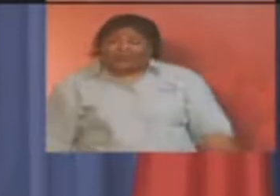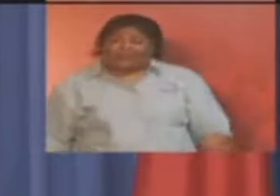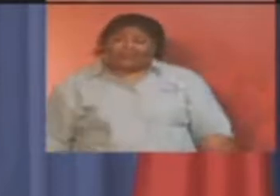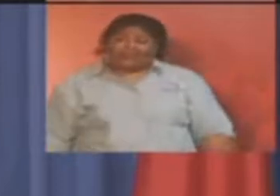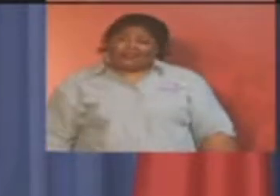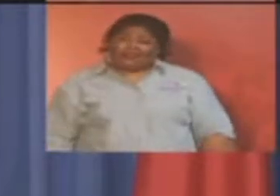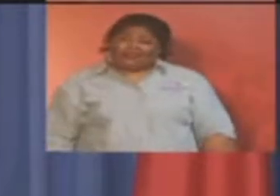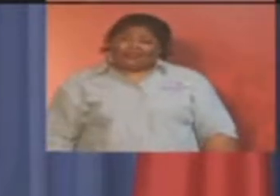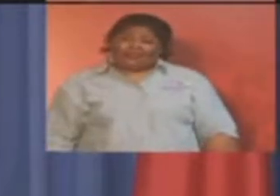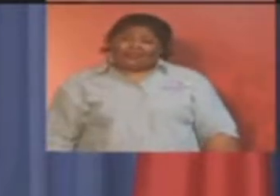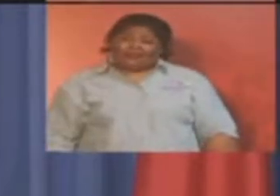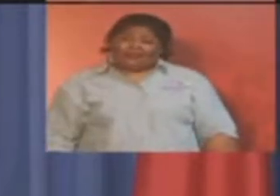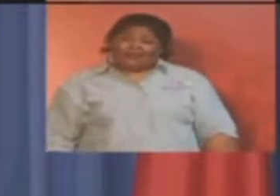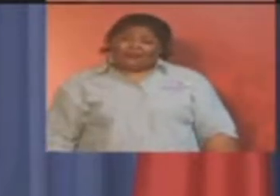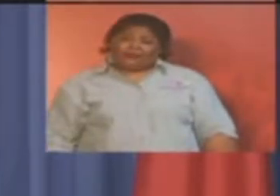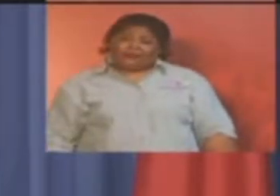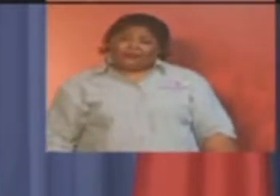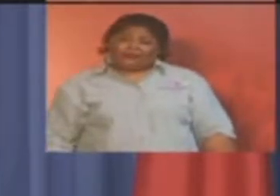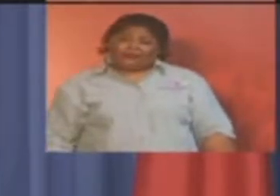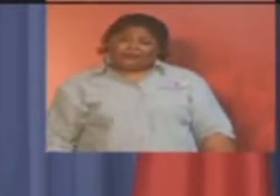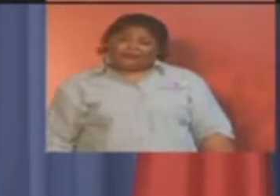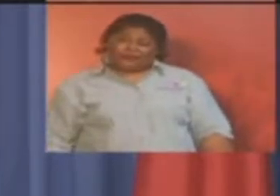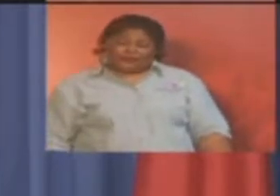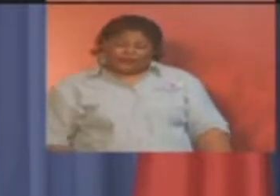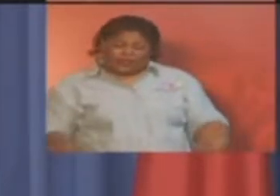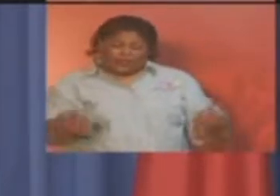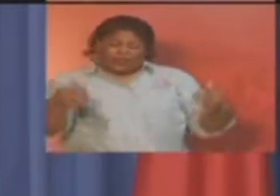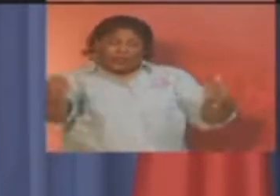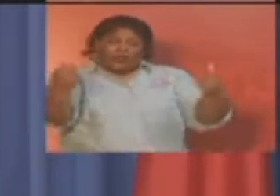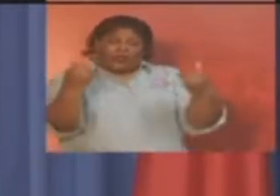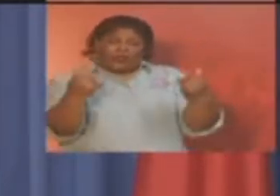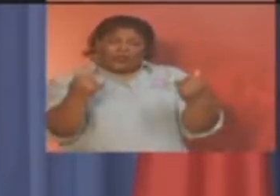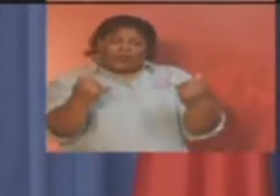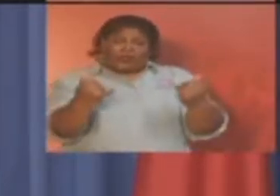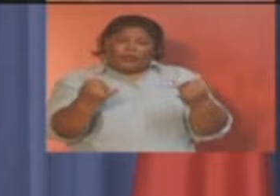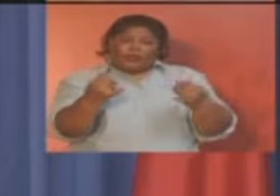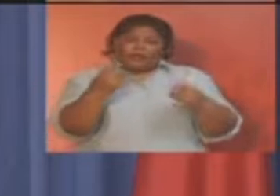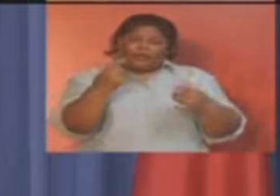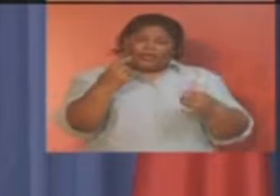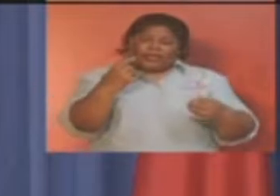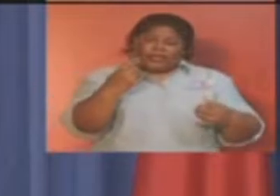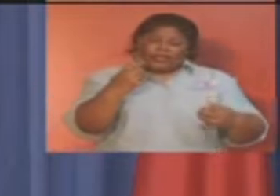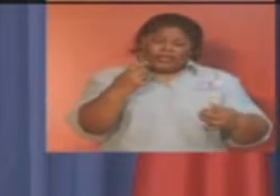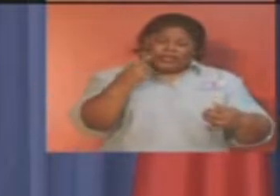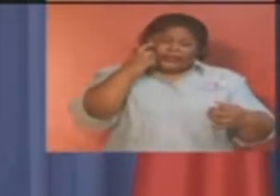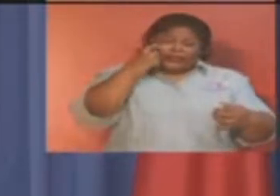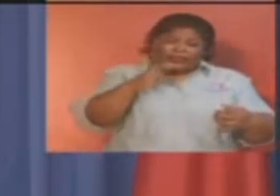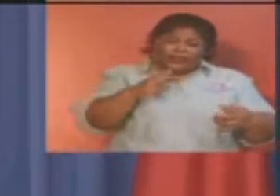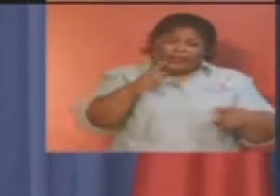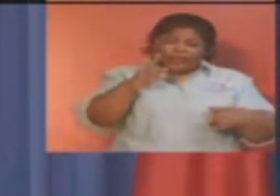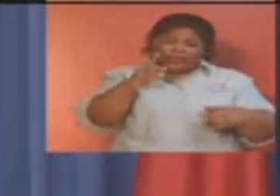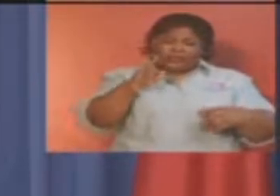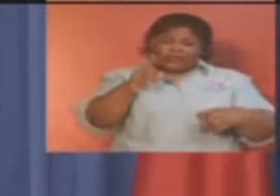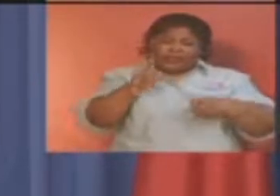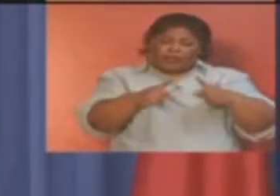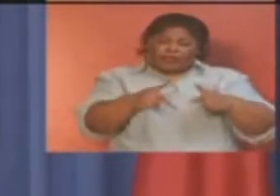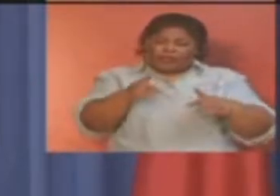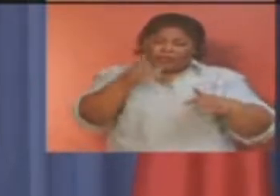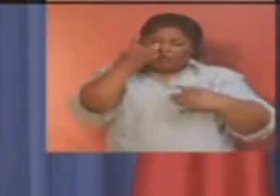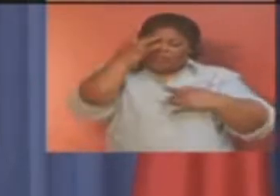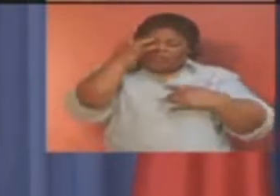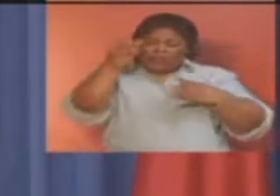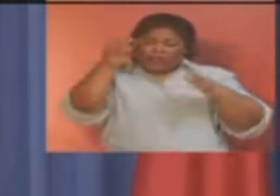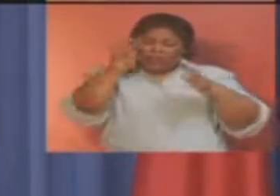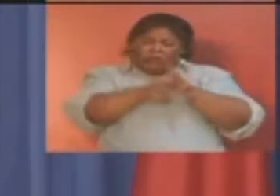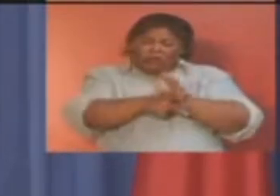Clinically, we are seeing patients who are not only more ill, but they are taking a longer